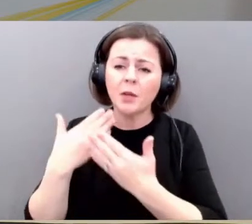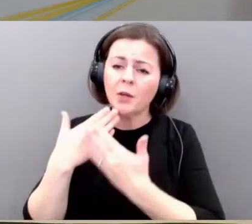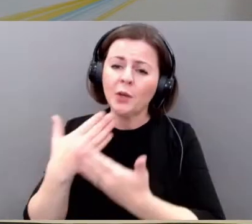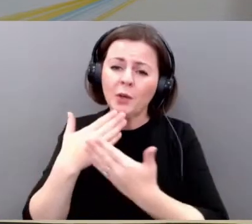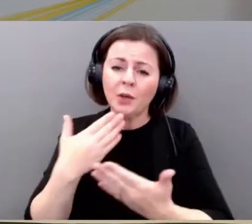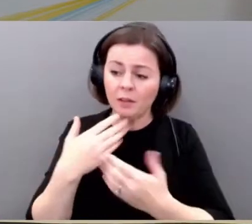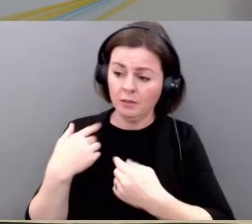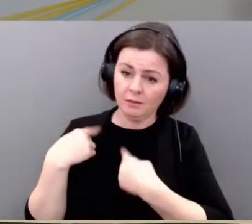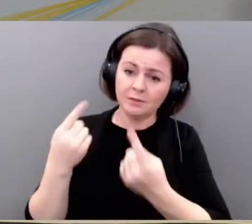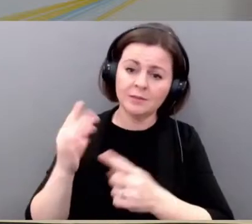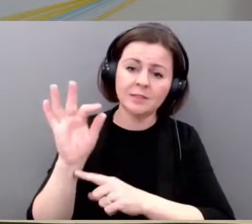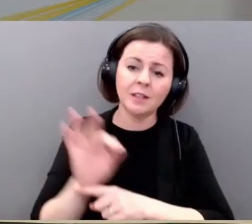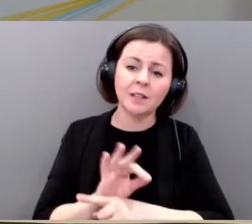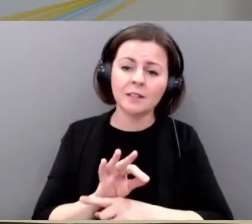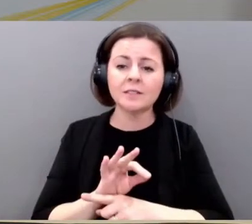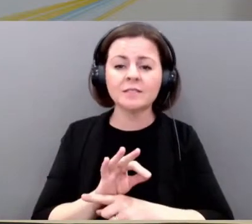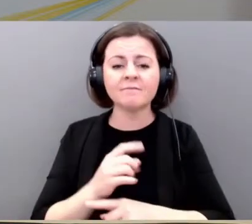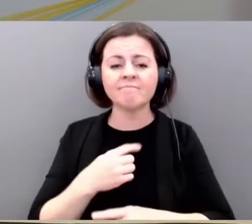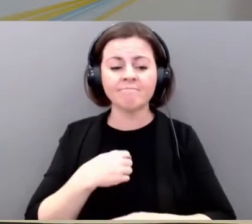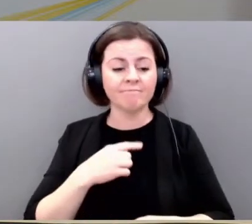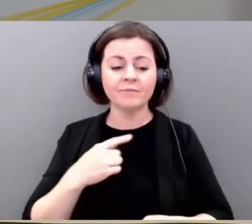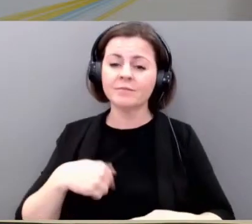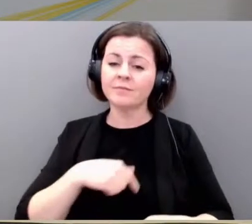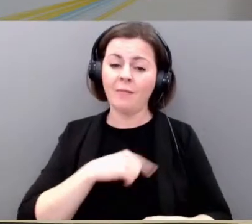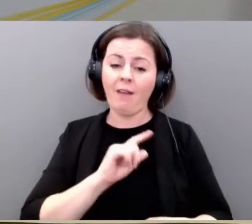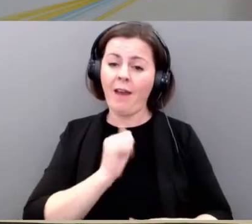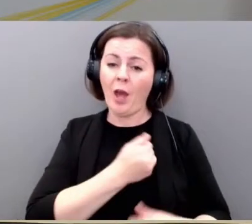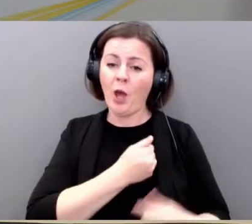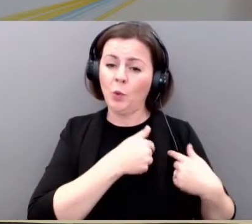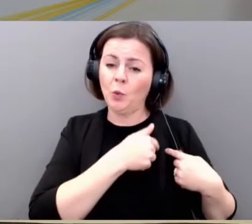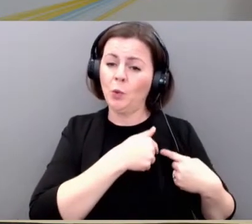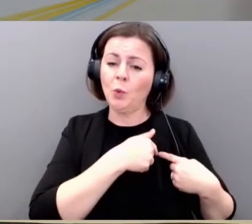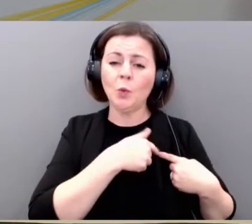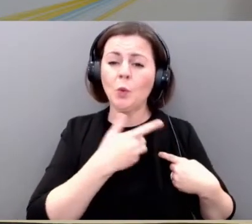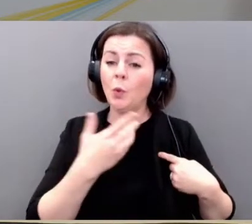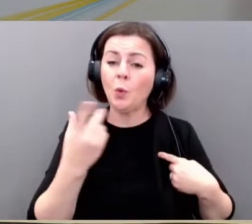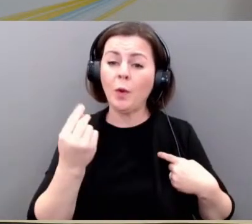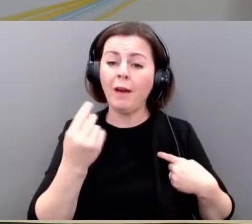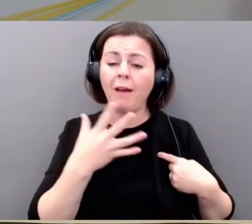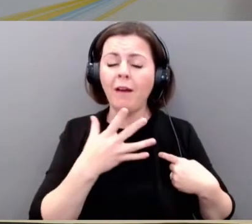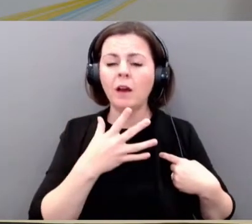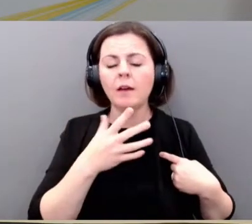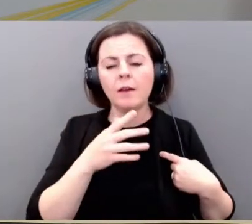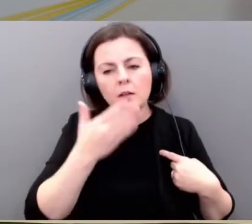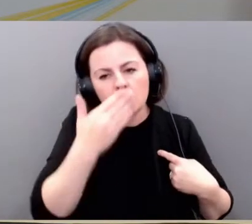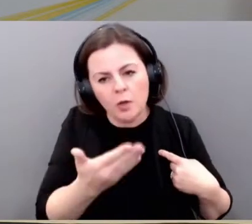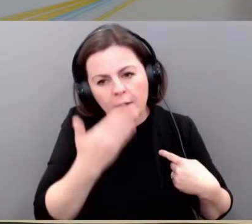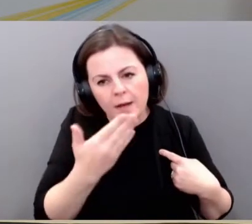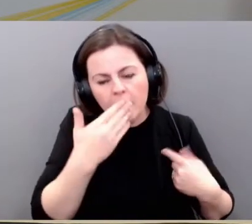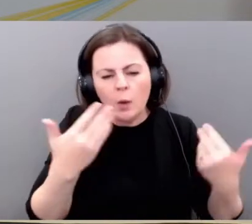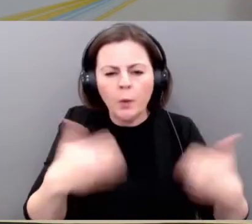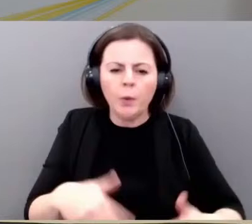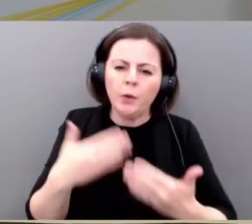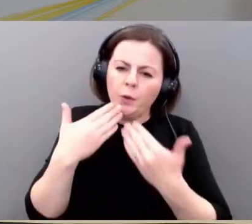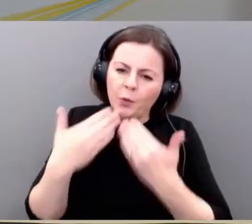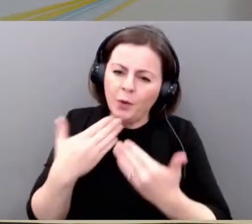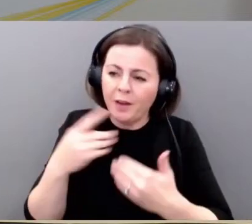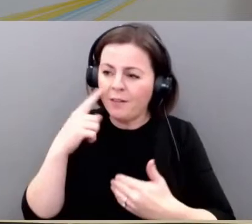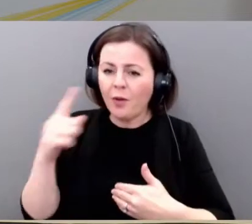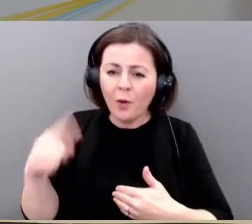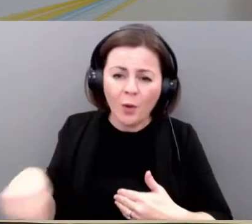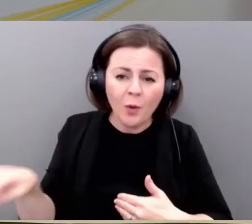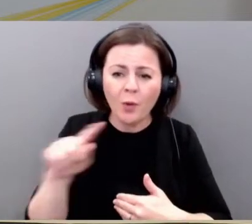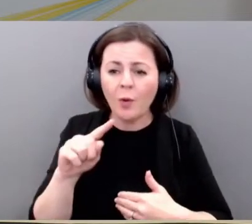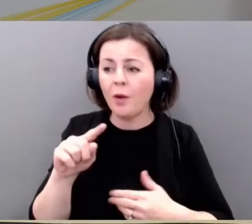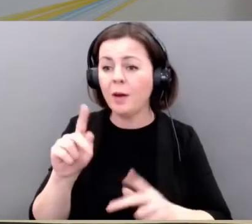I share that today. An attitude of gratitude to the young 20 to 29-year-olds and to all